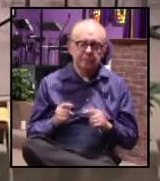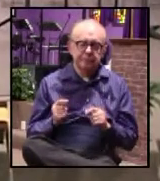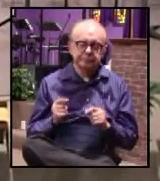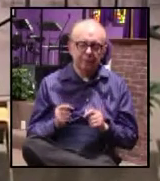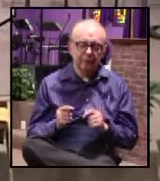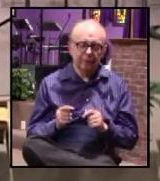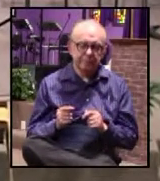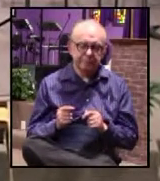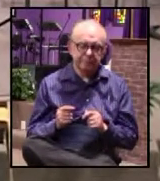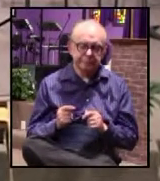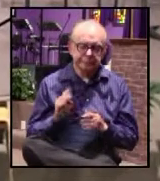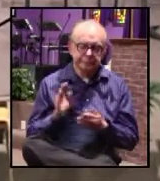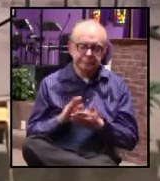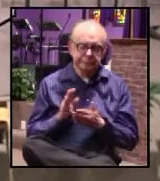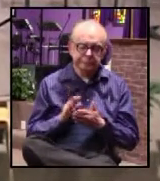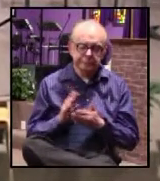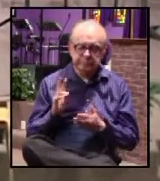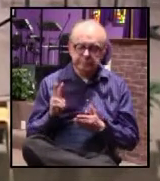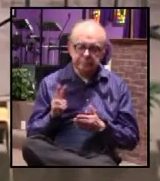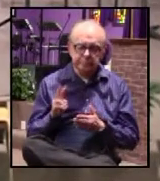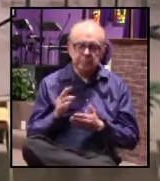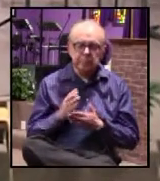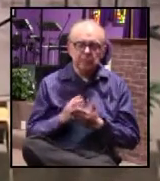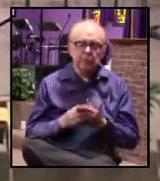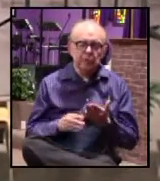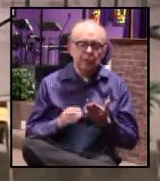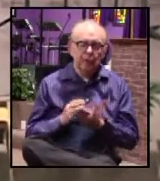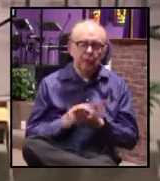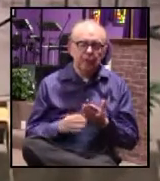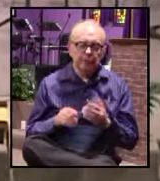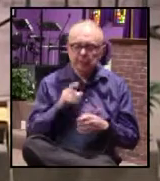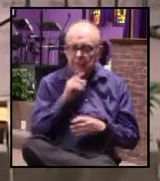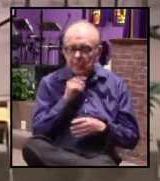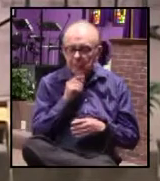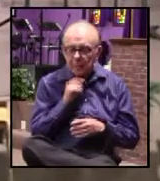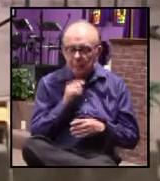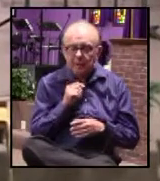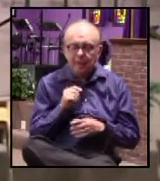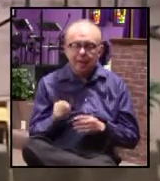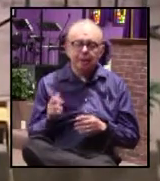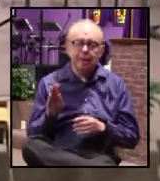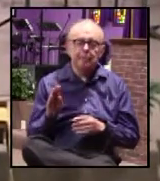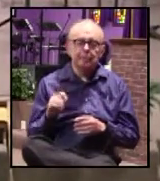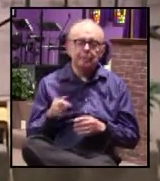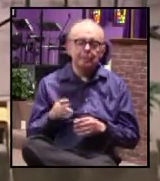find 2 little pieces of chicken in a banquet meal.